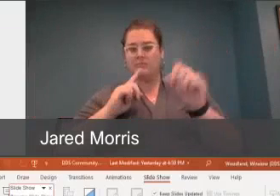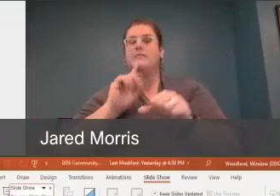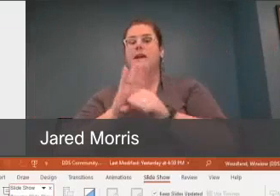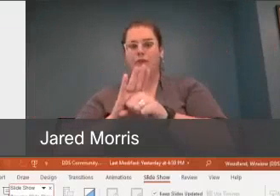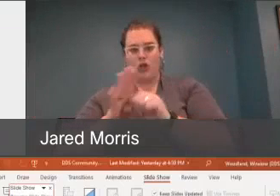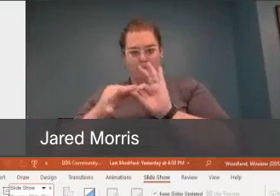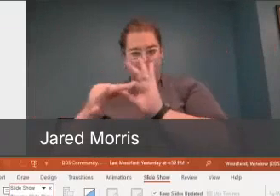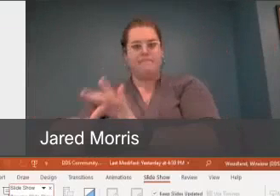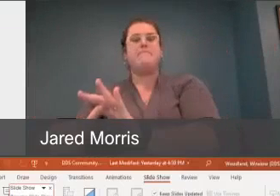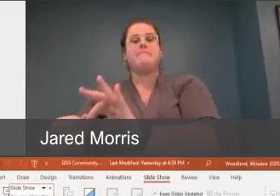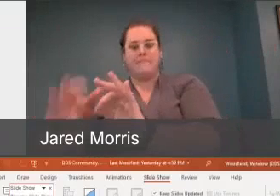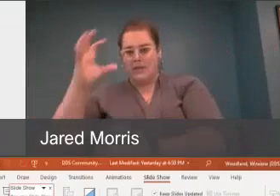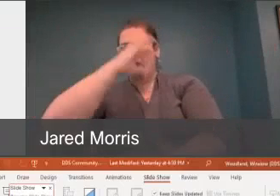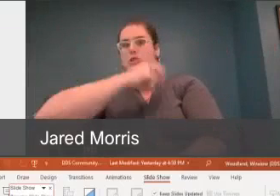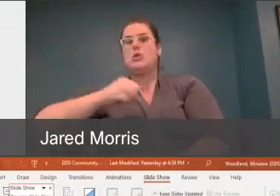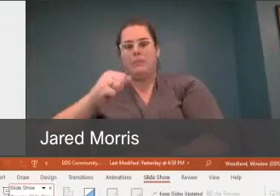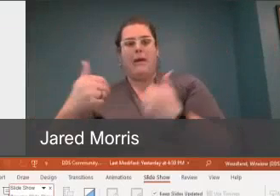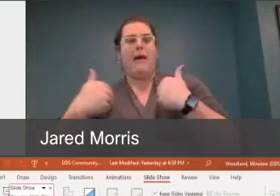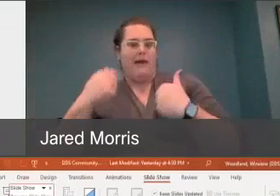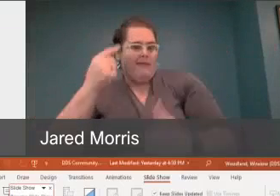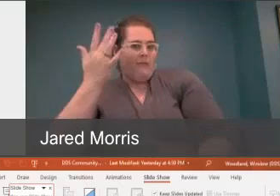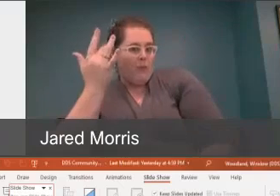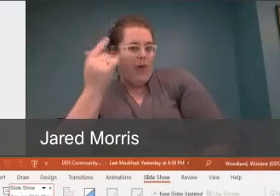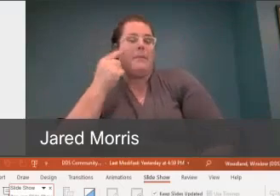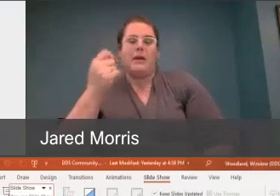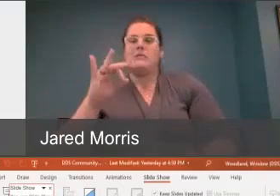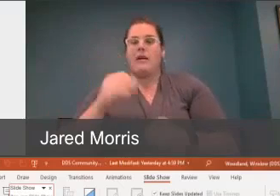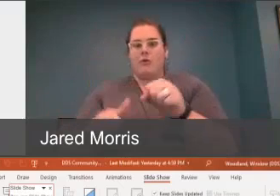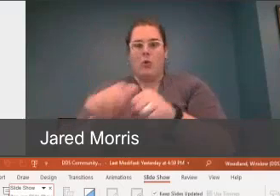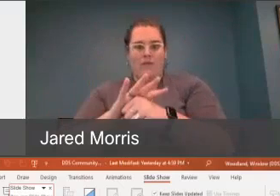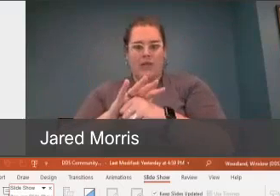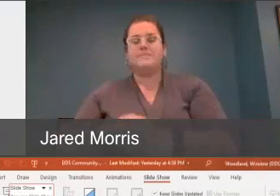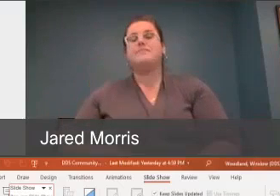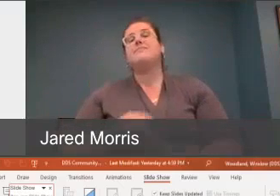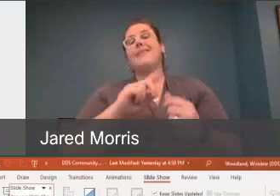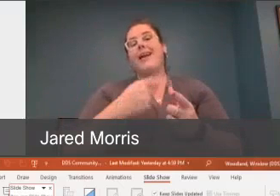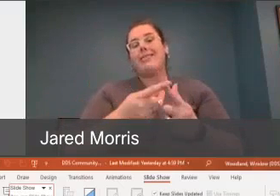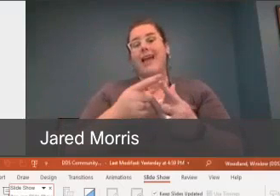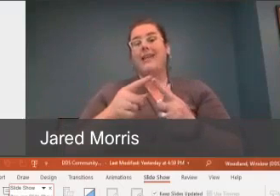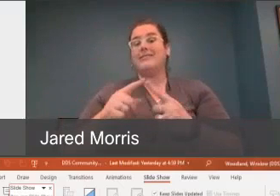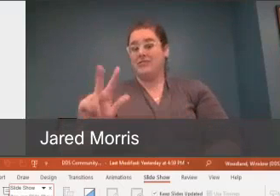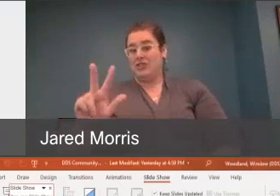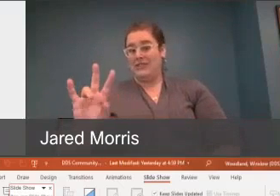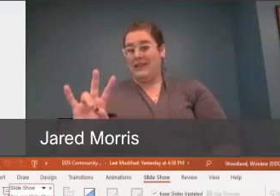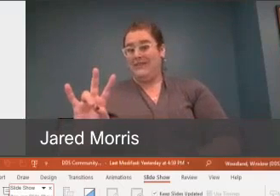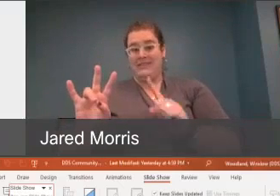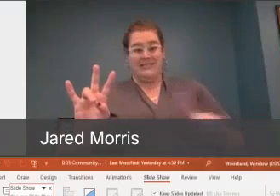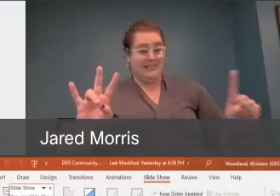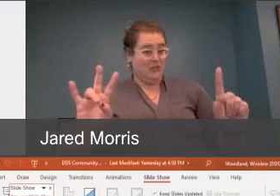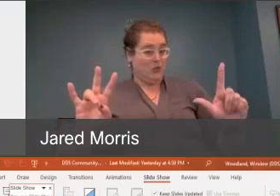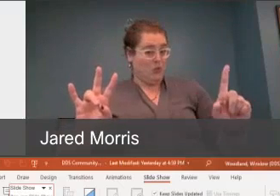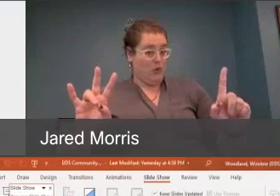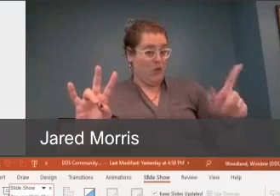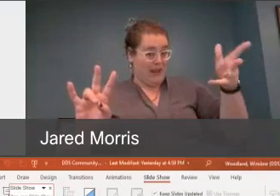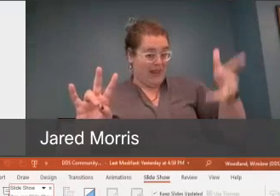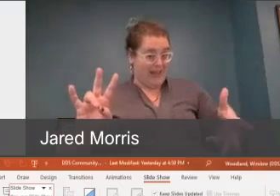presumed related to COVID. And then the number 21 is outstanding. There are 7 cases that we would